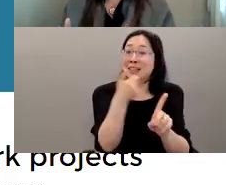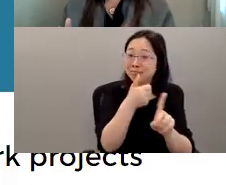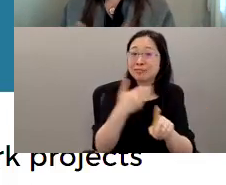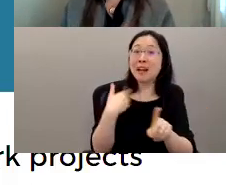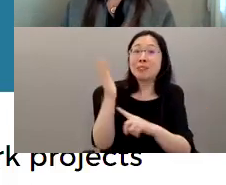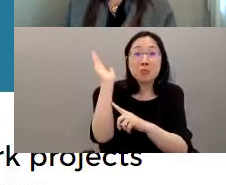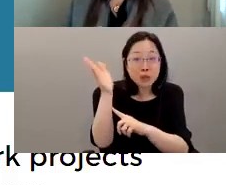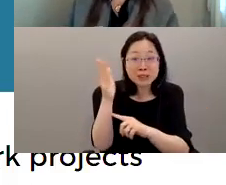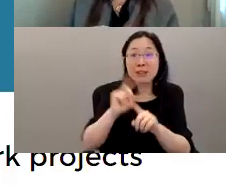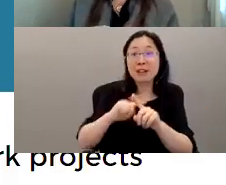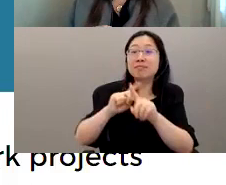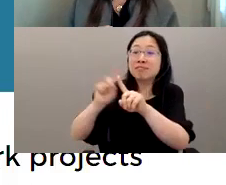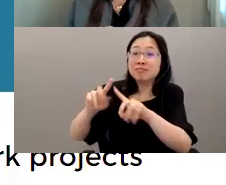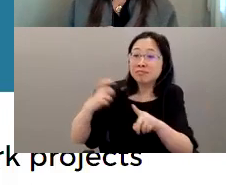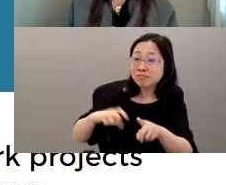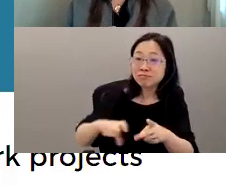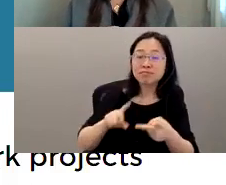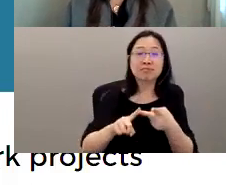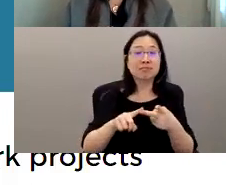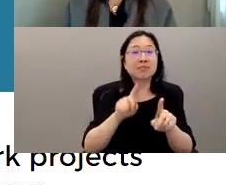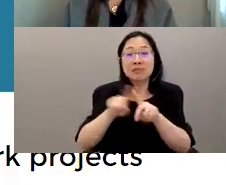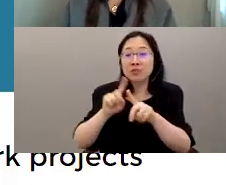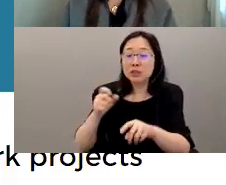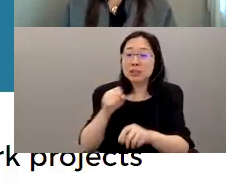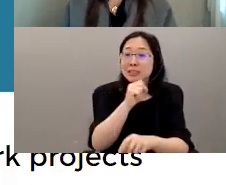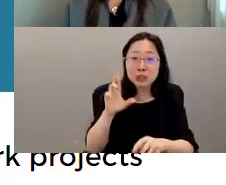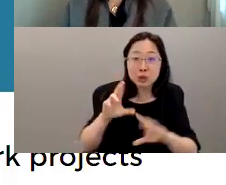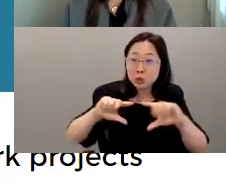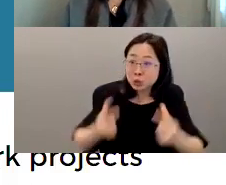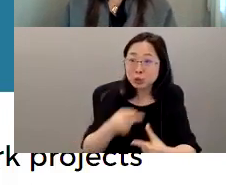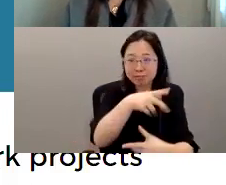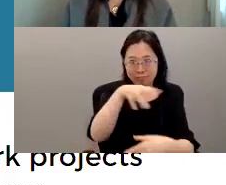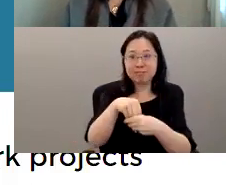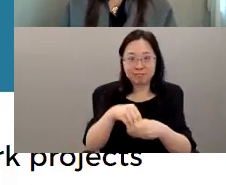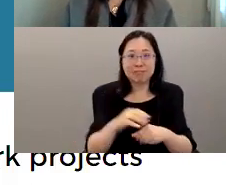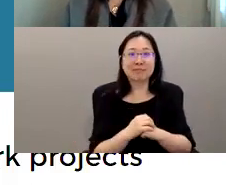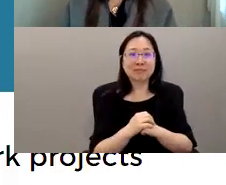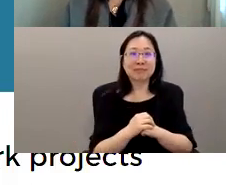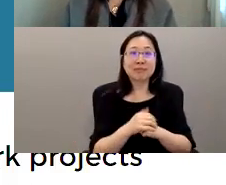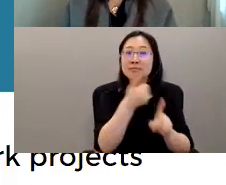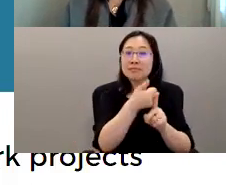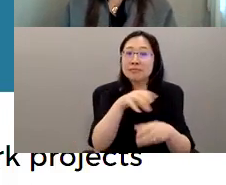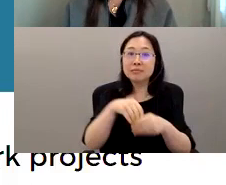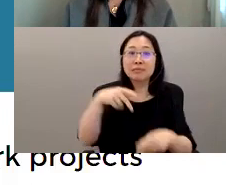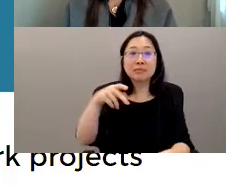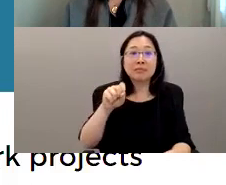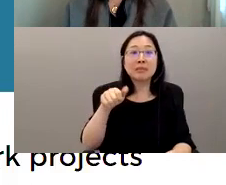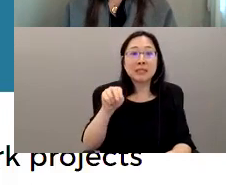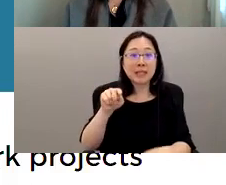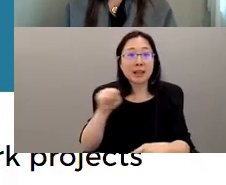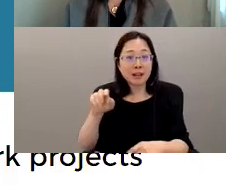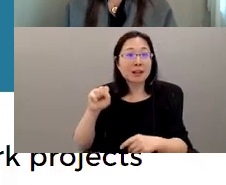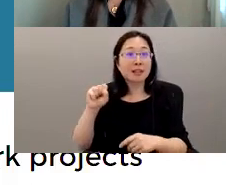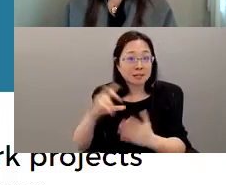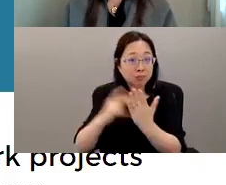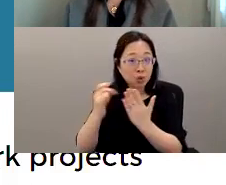various forums and seniors groups. She has been involved with PSAN initiatives, including World